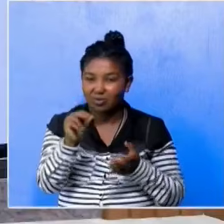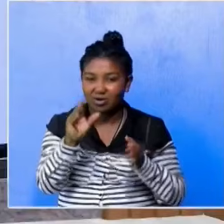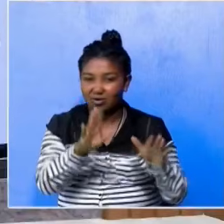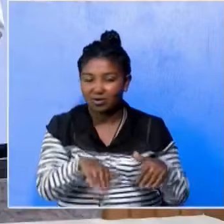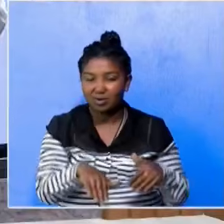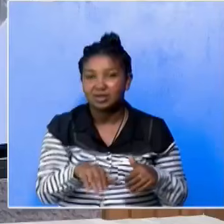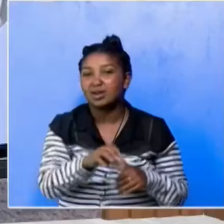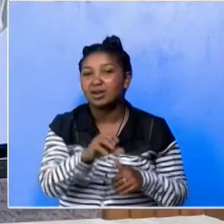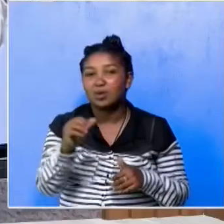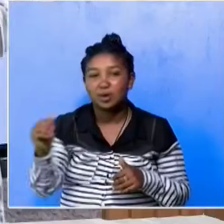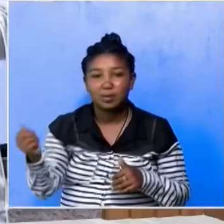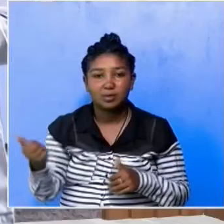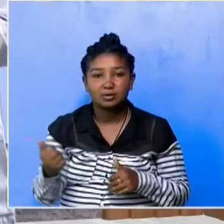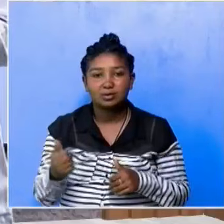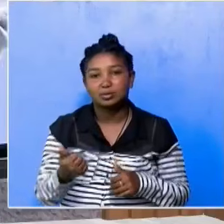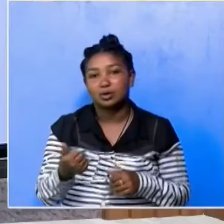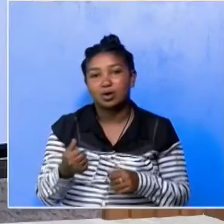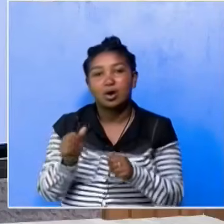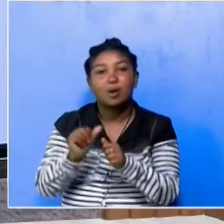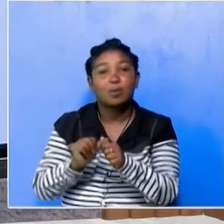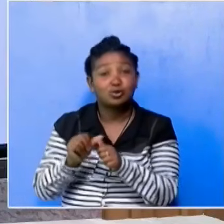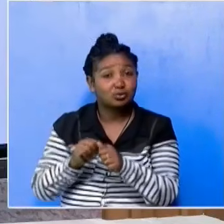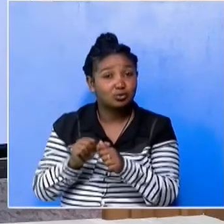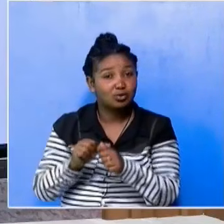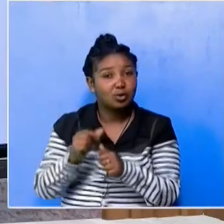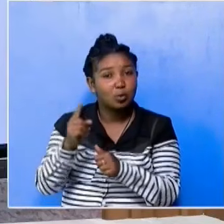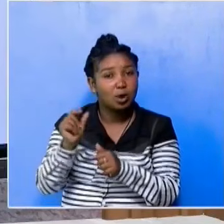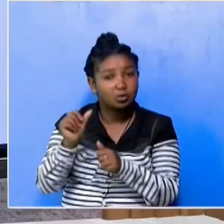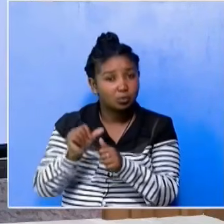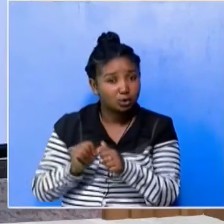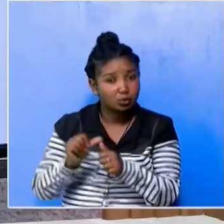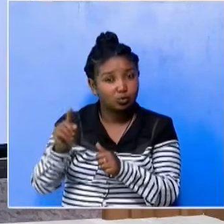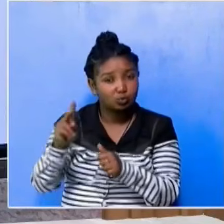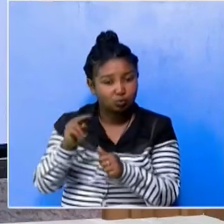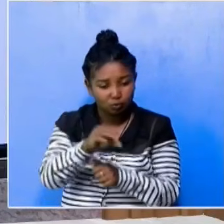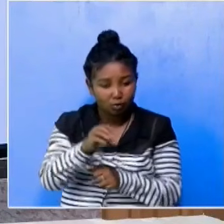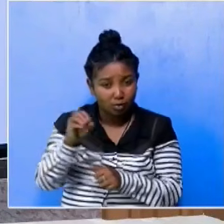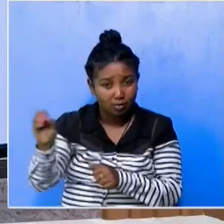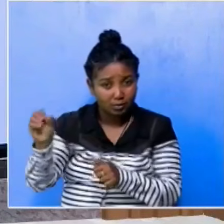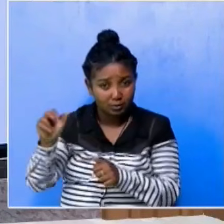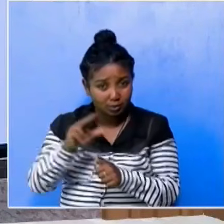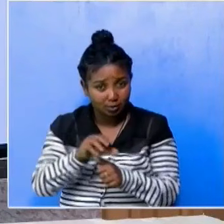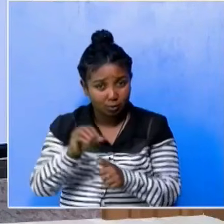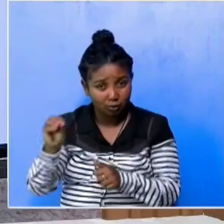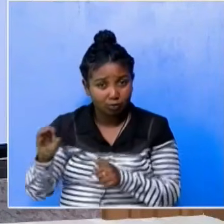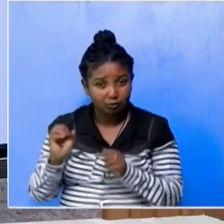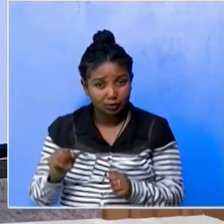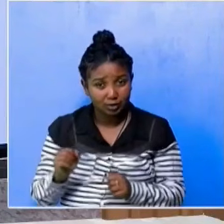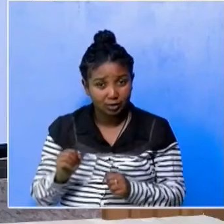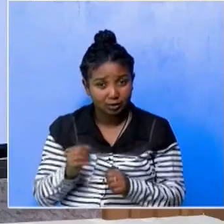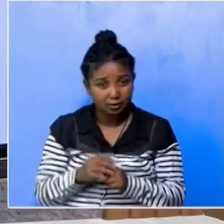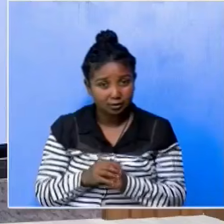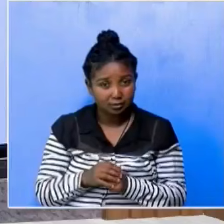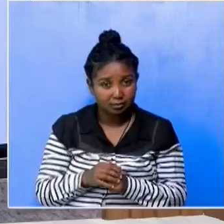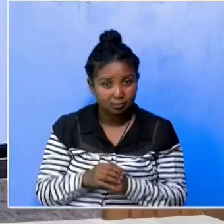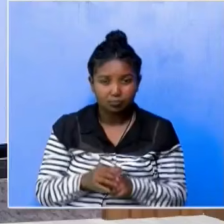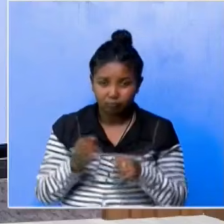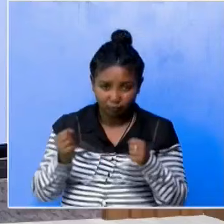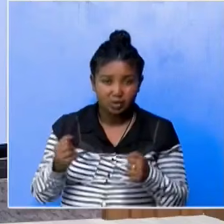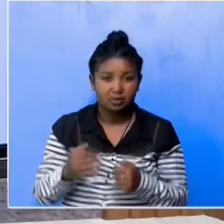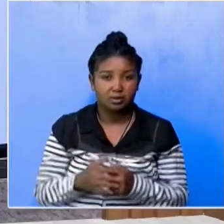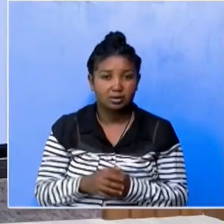What about potato? Can we say 1 potato, 2 potato, 3 potato? It's